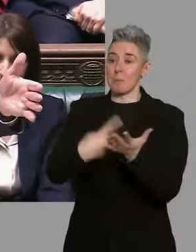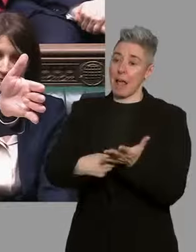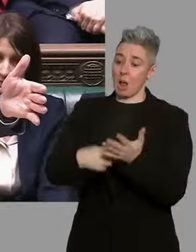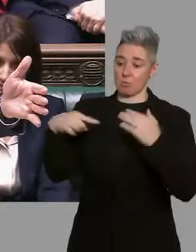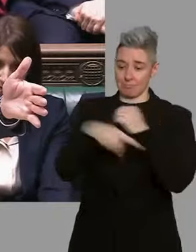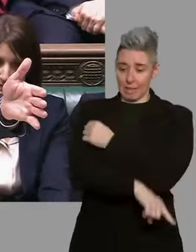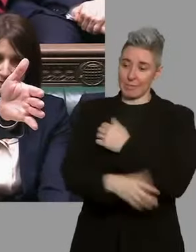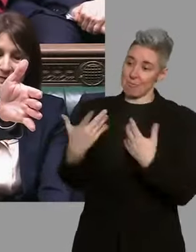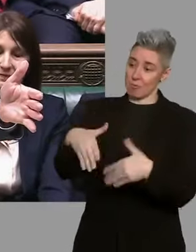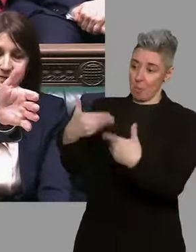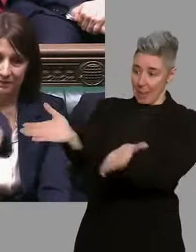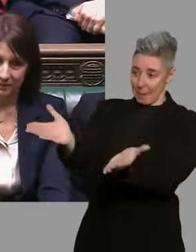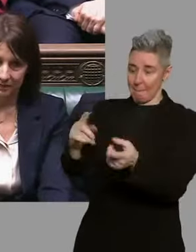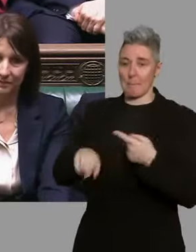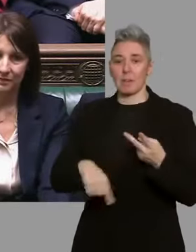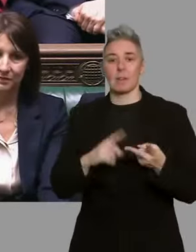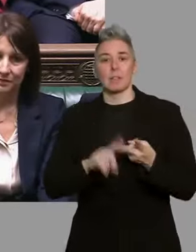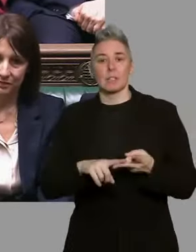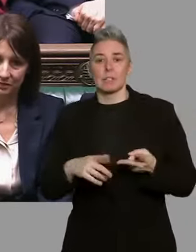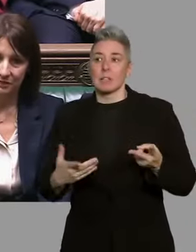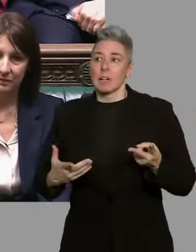Record numbers on the waiting